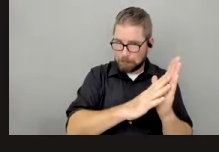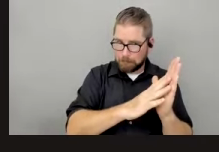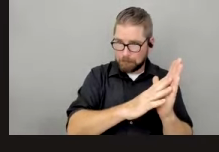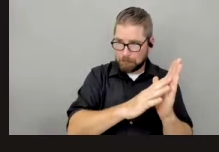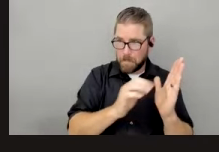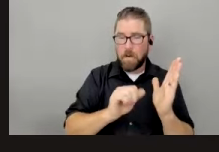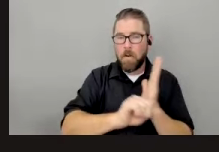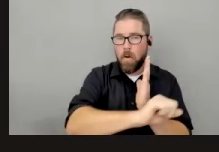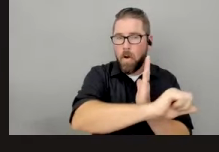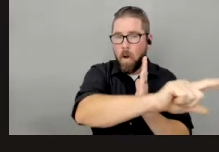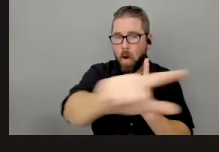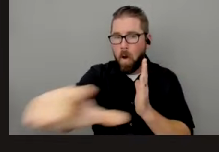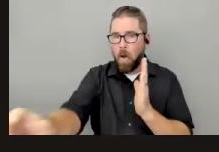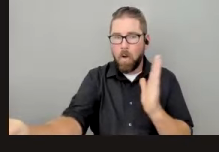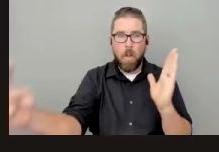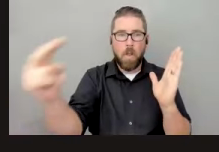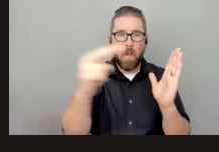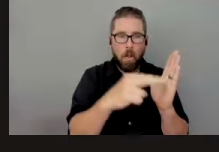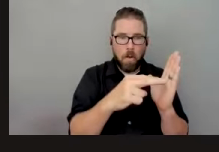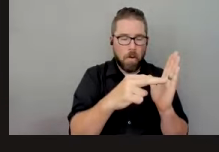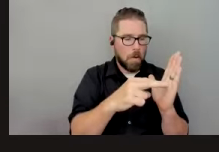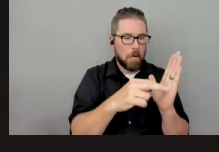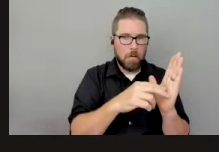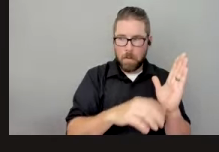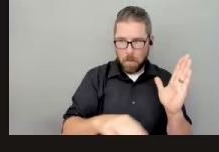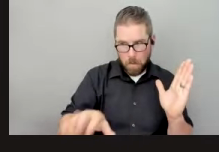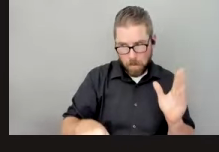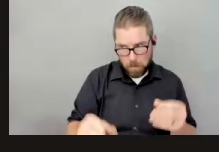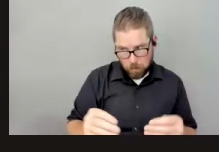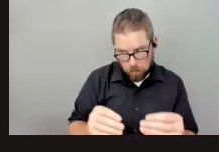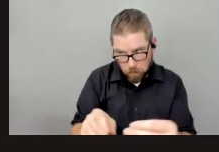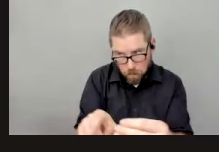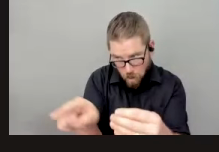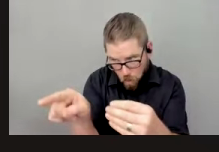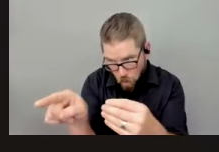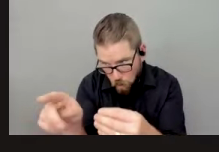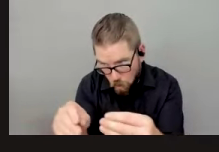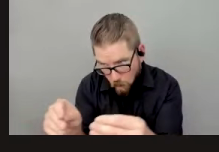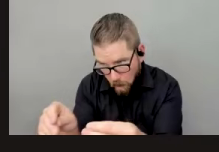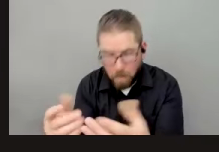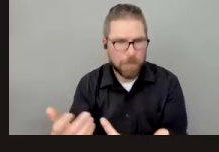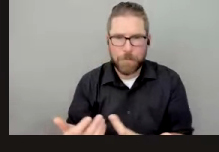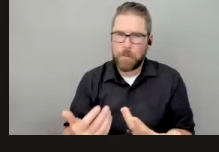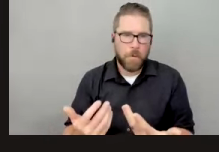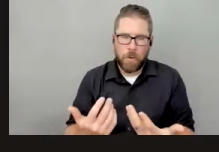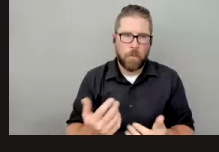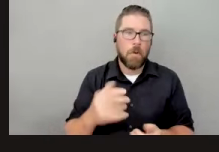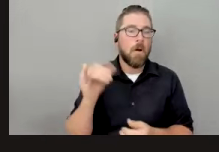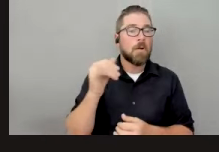it's not that you're singling out one particular class, you're having that for every